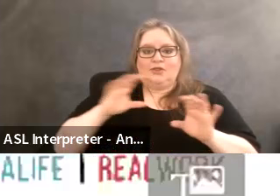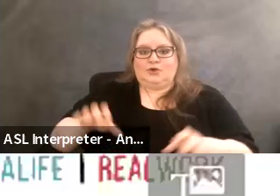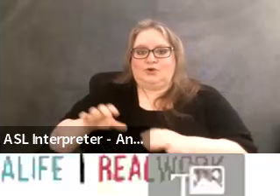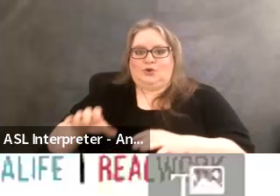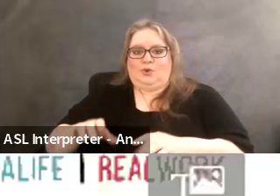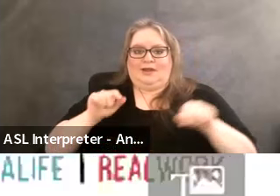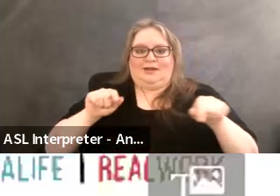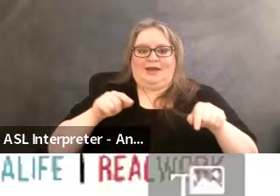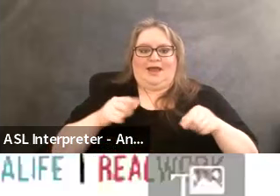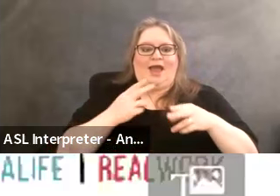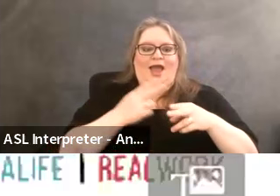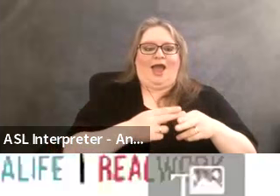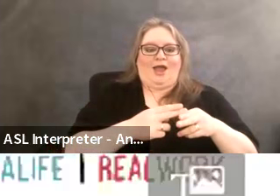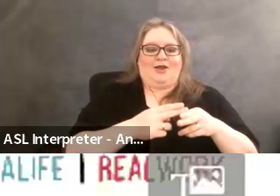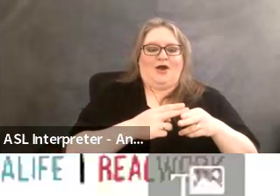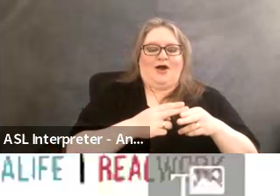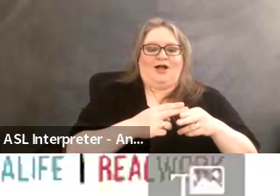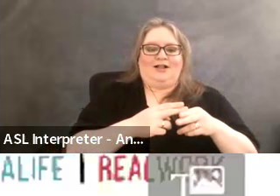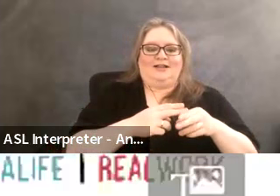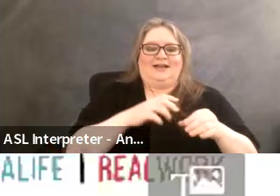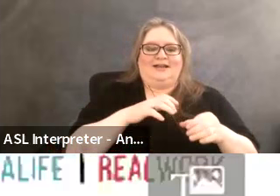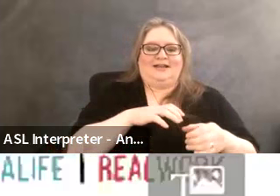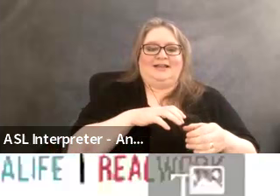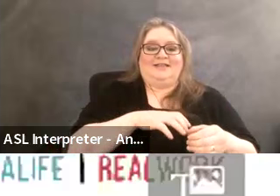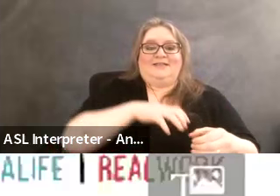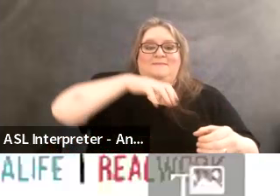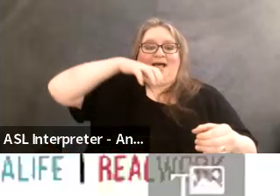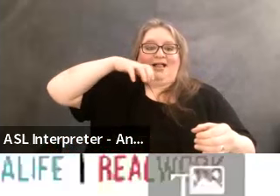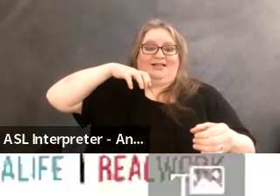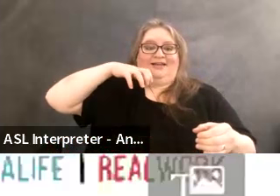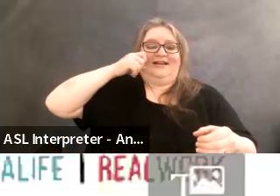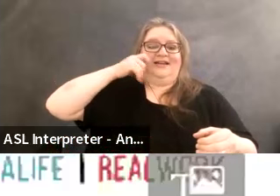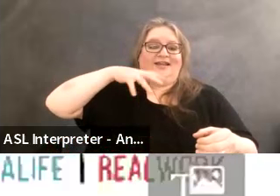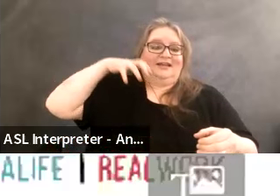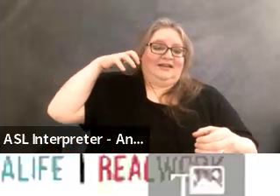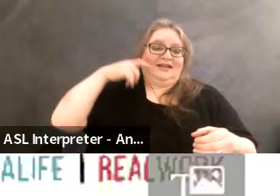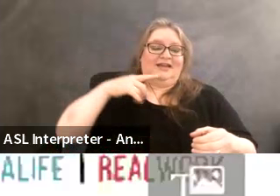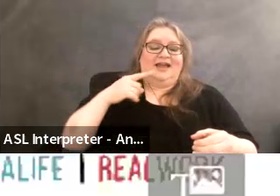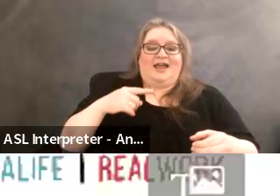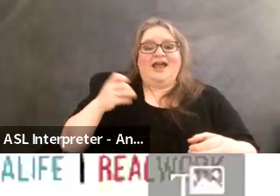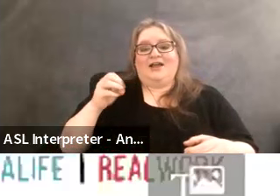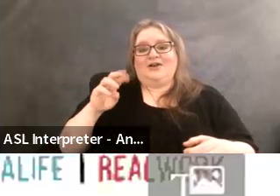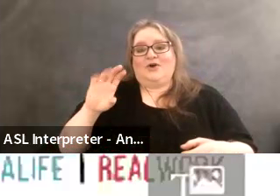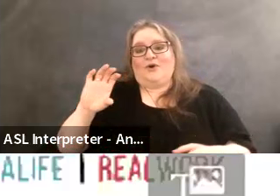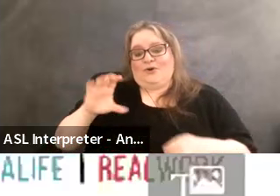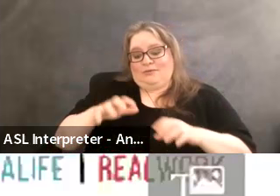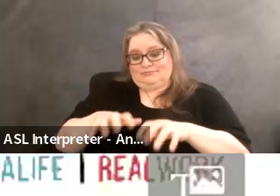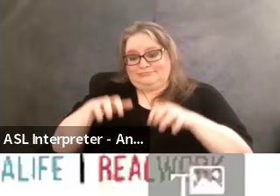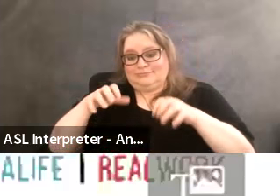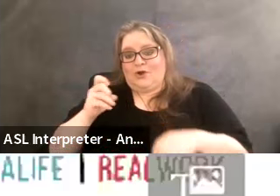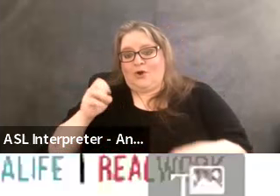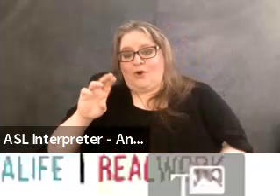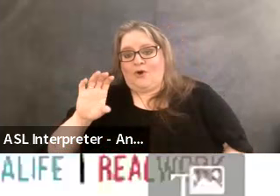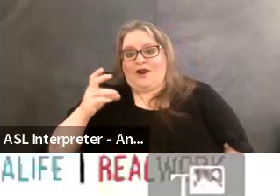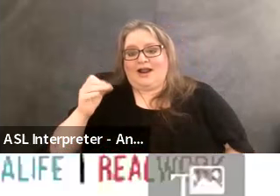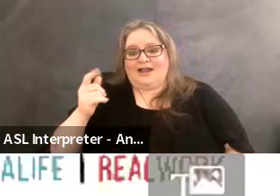the balcony and the orchestra pit. So if you've ever been to the theater, many of you may work in the theater, there's